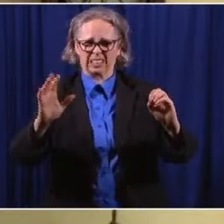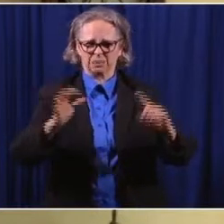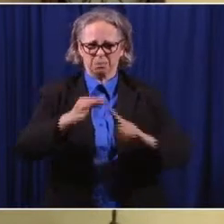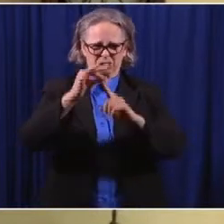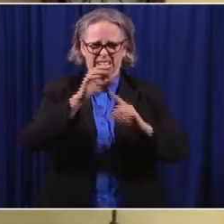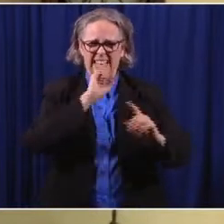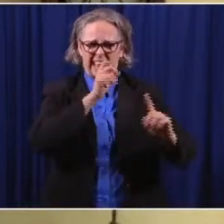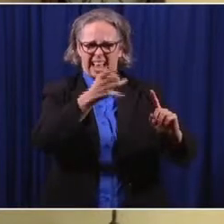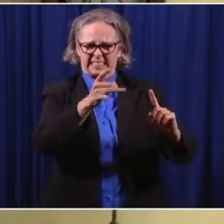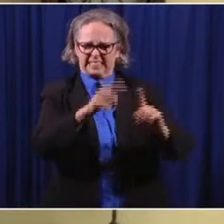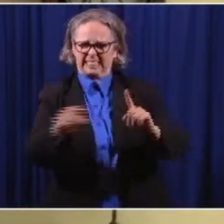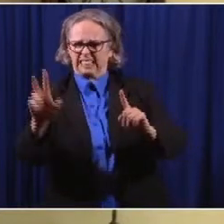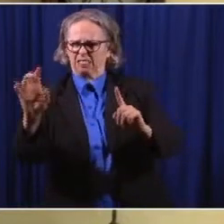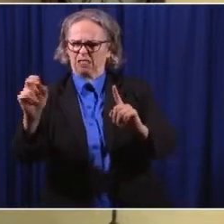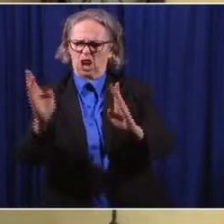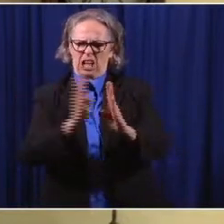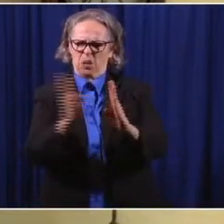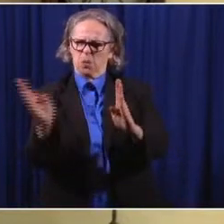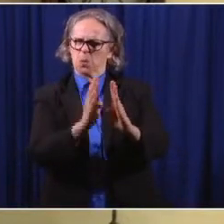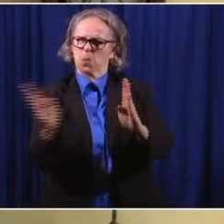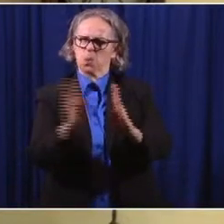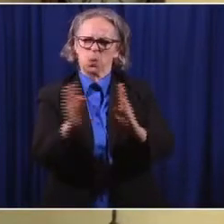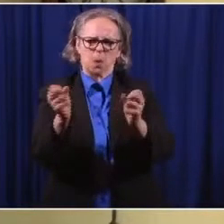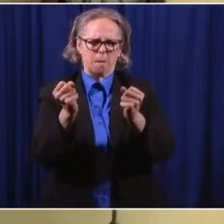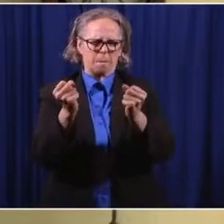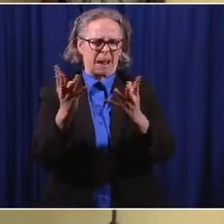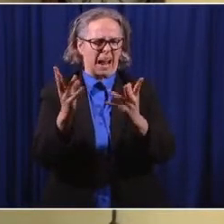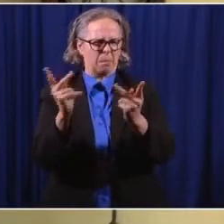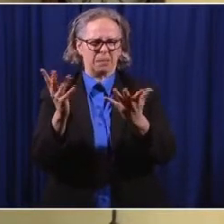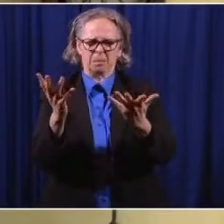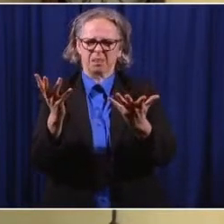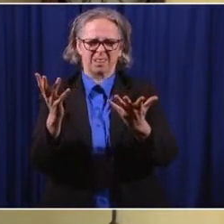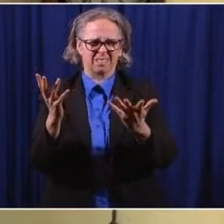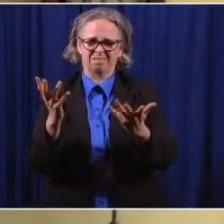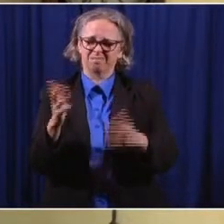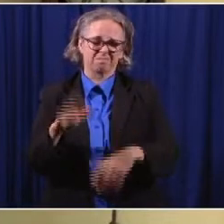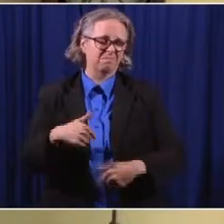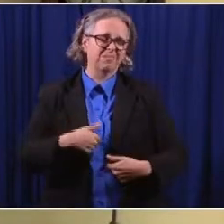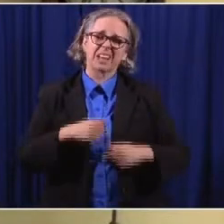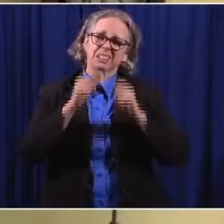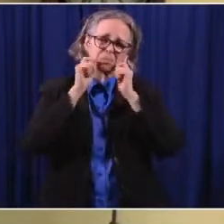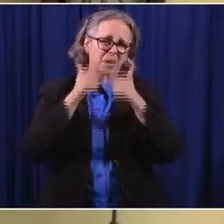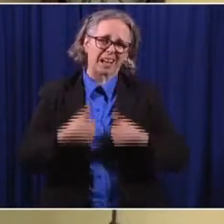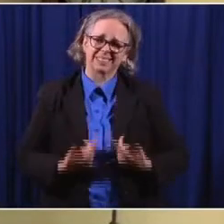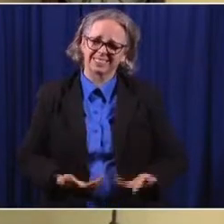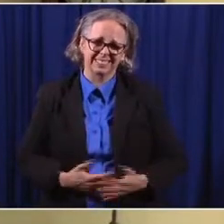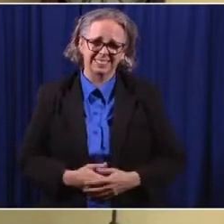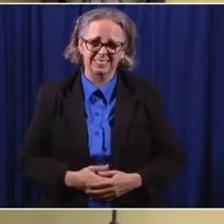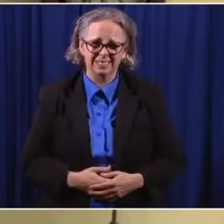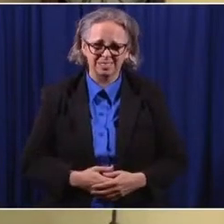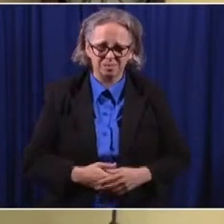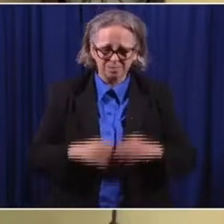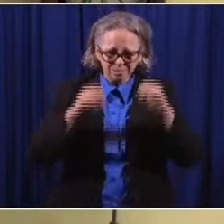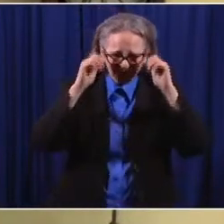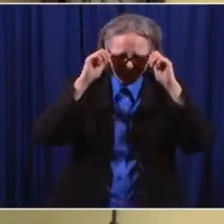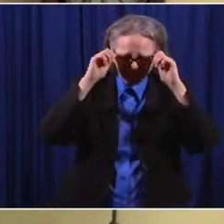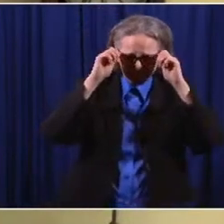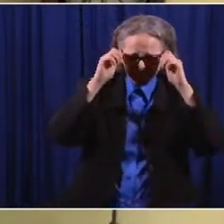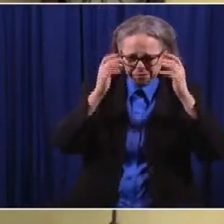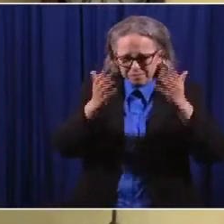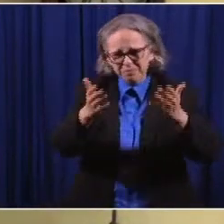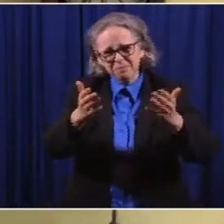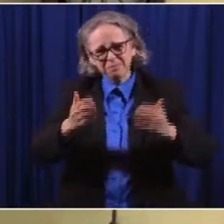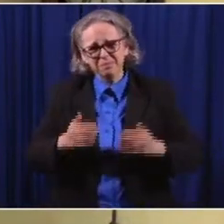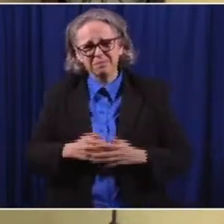30. So no, that it should not surprise us that the concern. We have a lot of concerns.